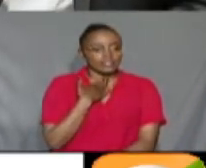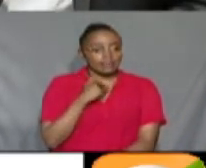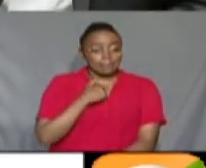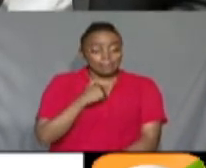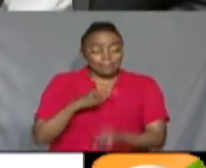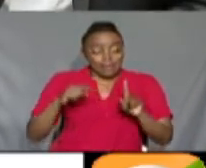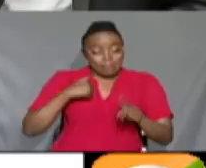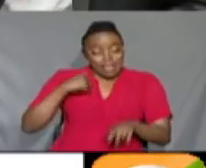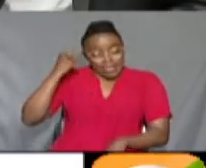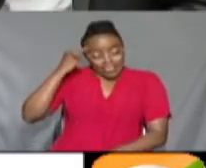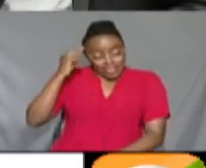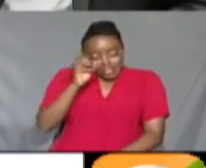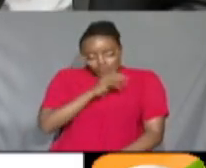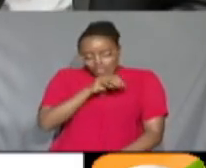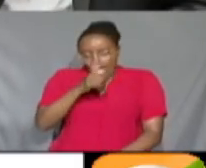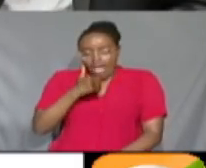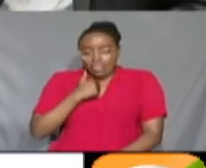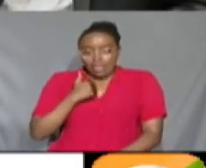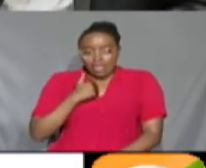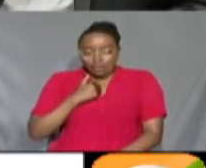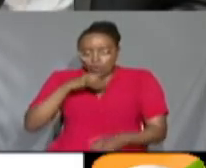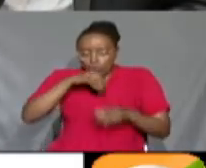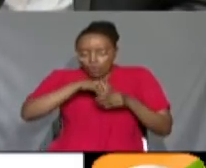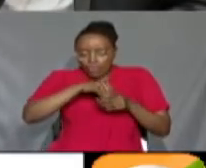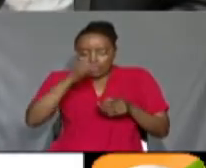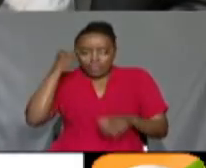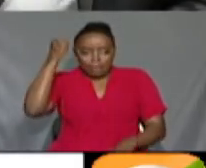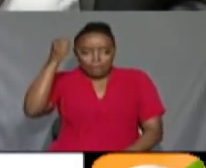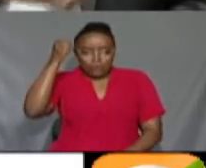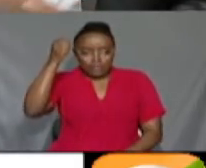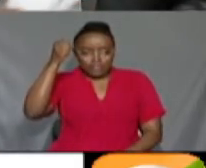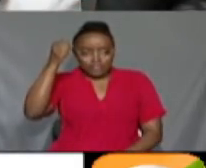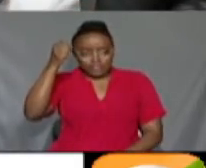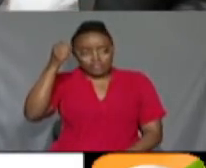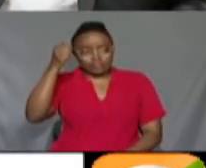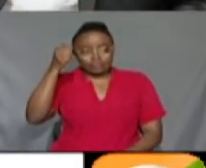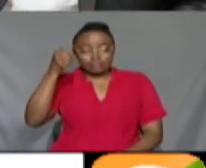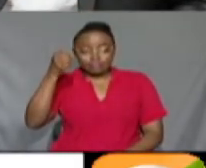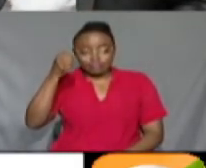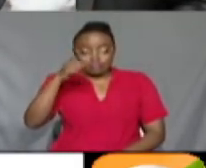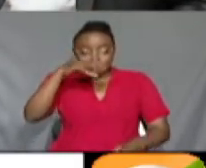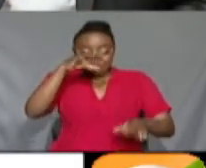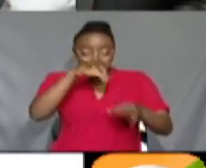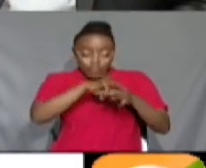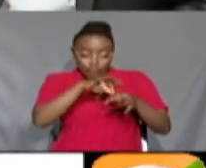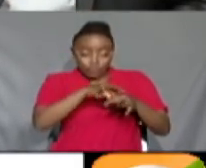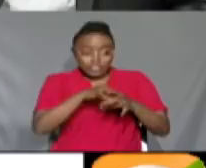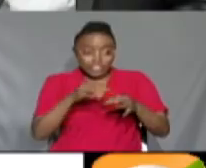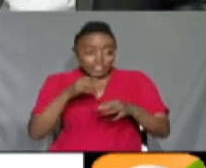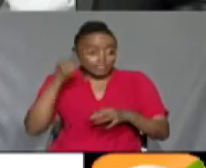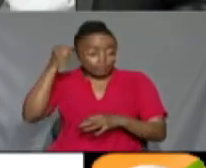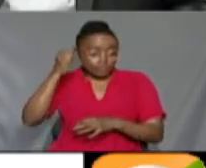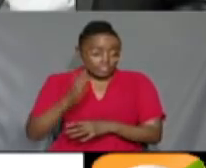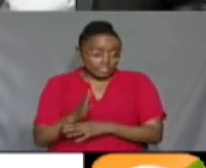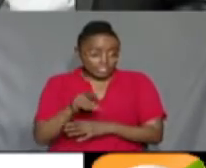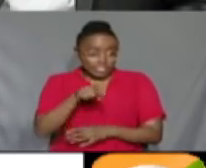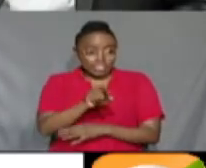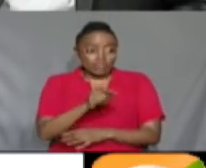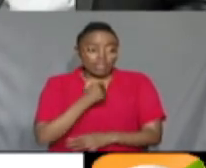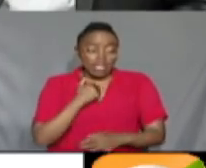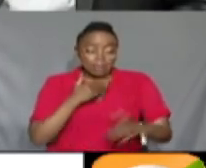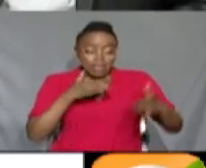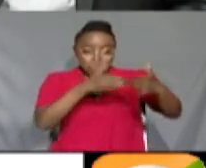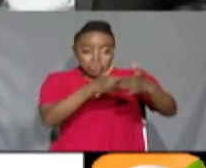is another fear that is within political circles, that elected politicians may be kept out of its